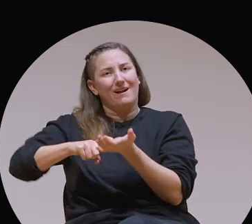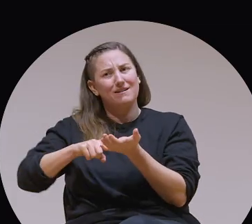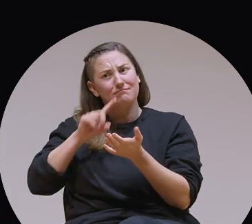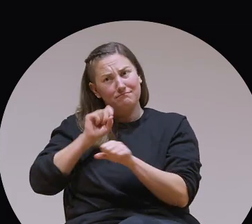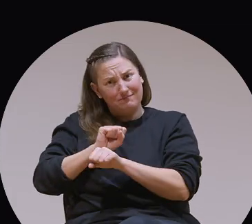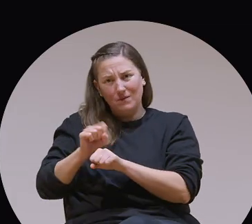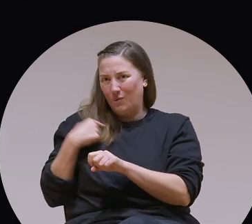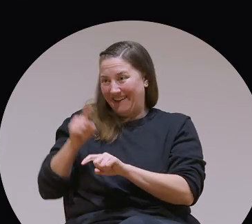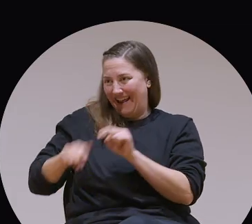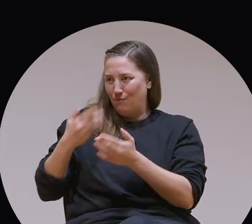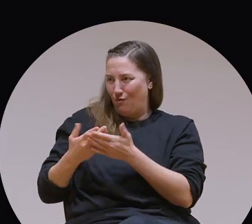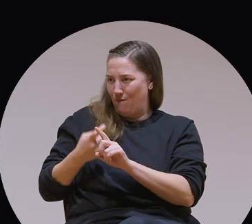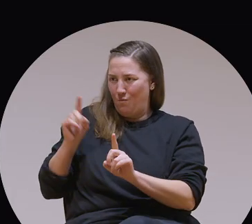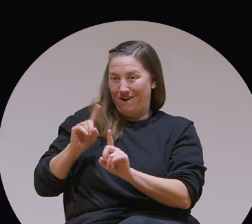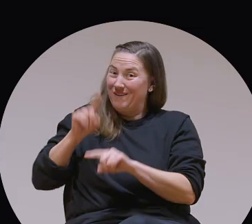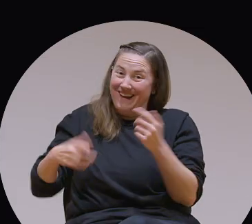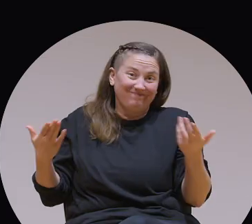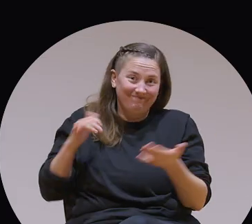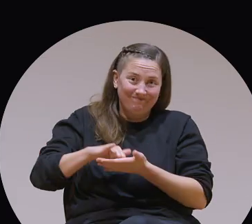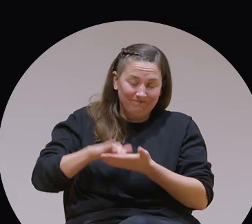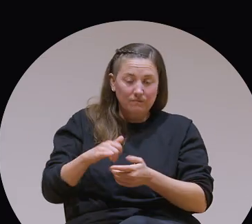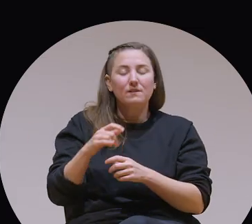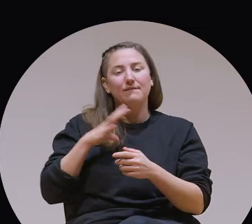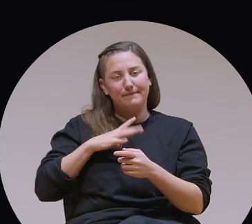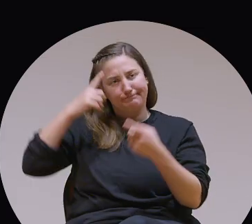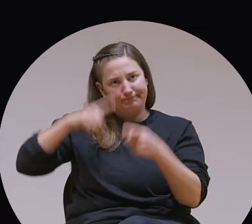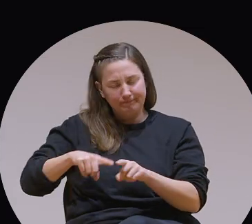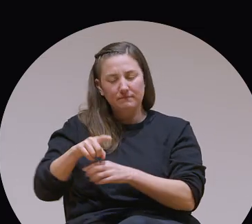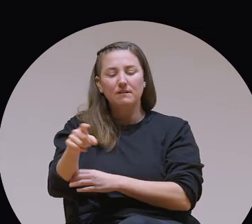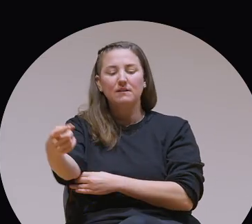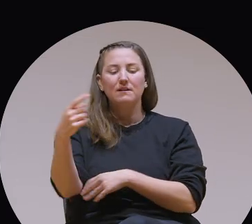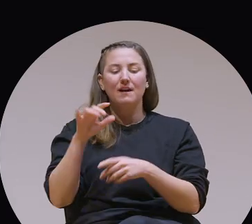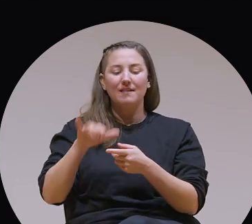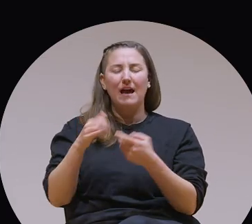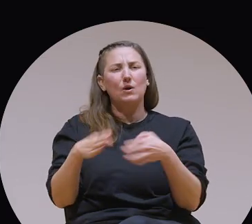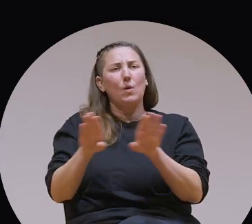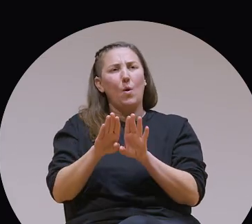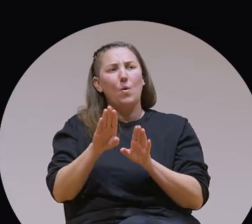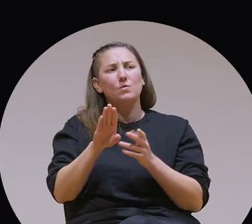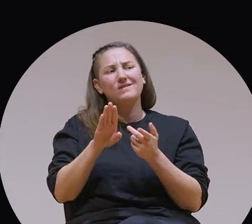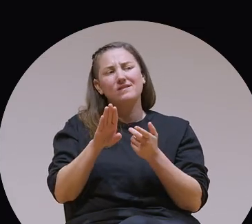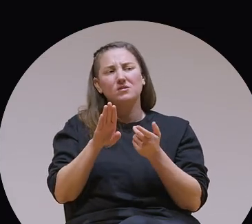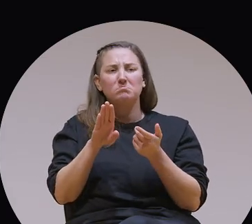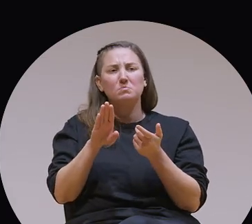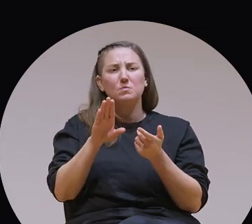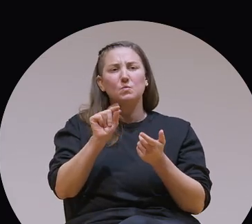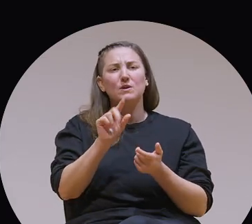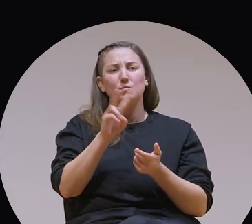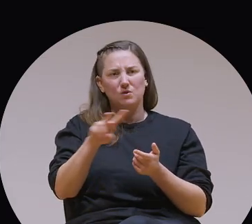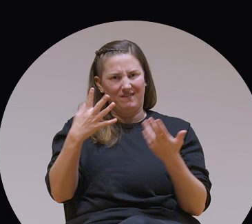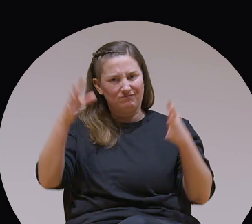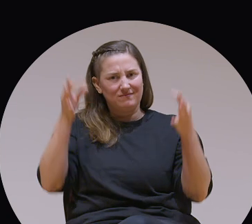frankly, we can't prove where they came from. So a deal was done, which was closed in